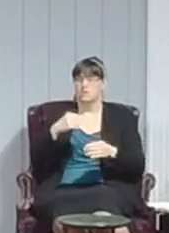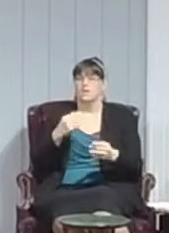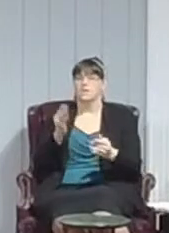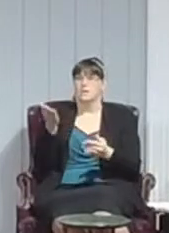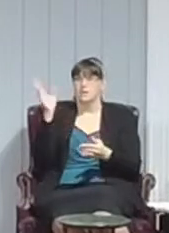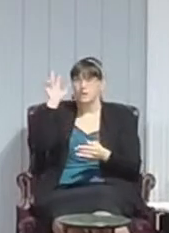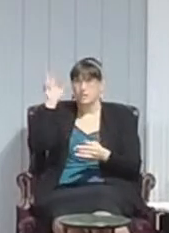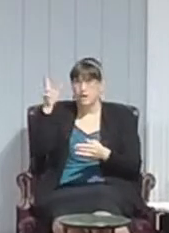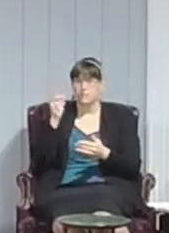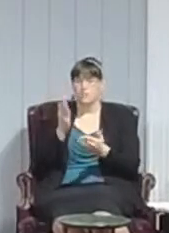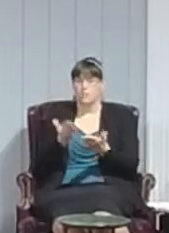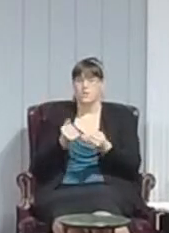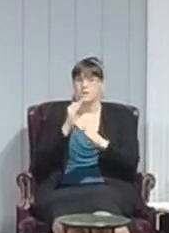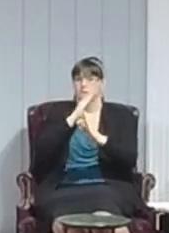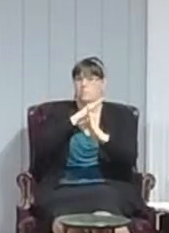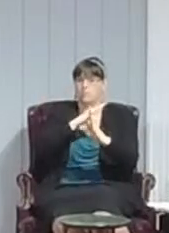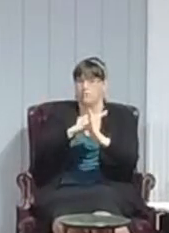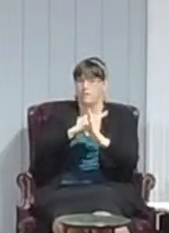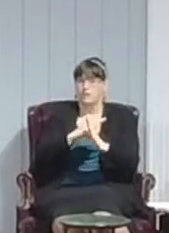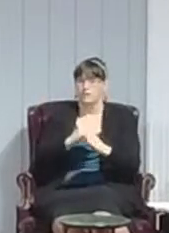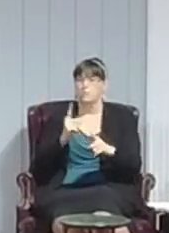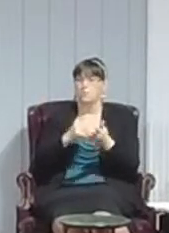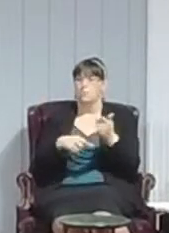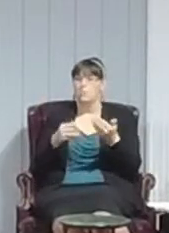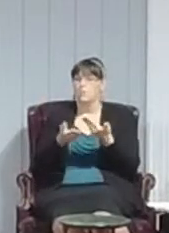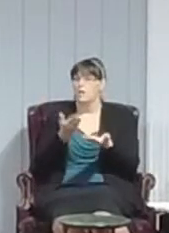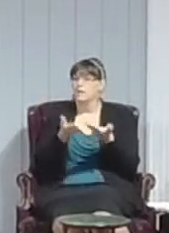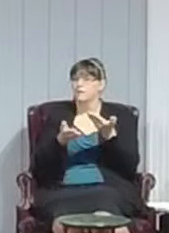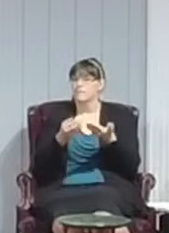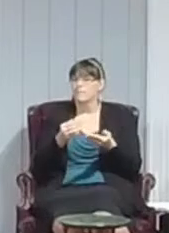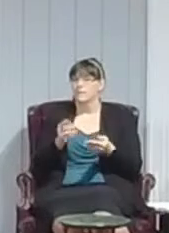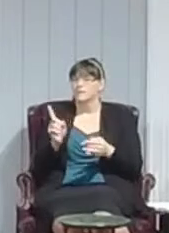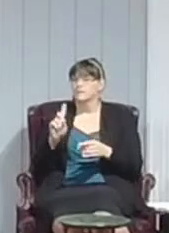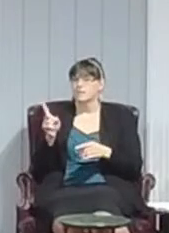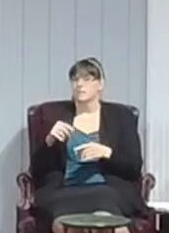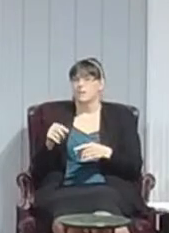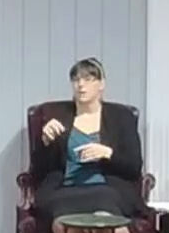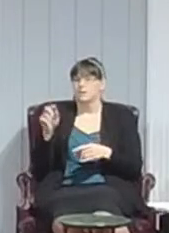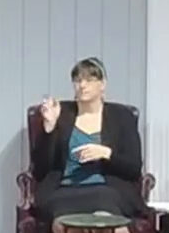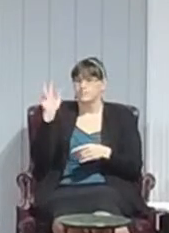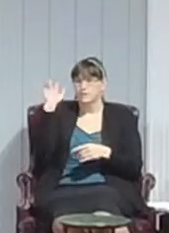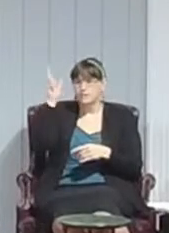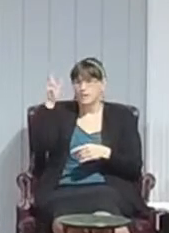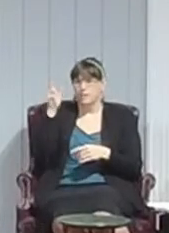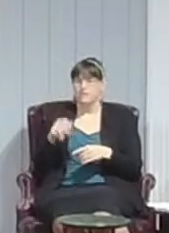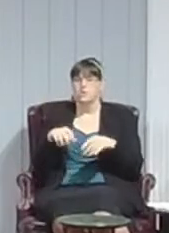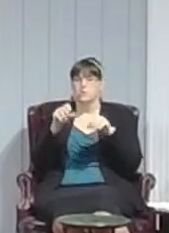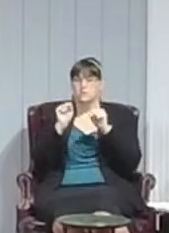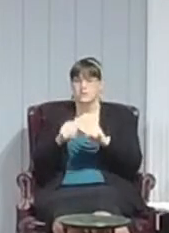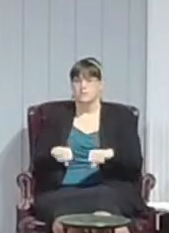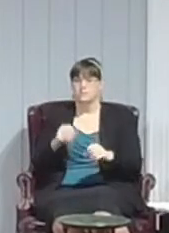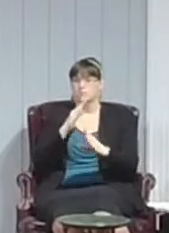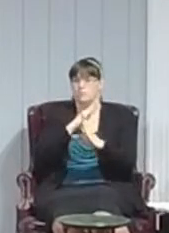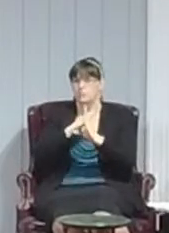What if somehow God, the devil, was able to prevent God from getting the glory